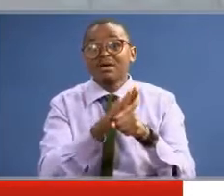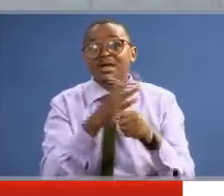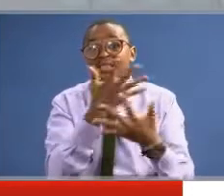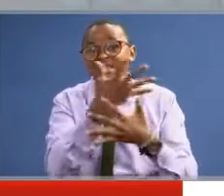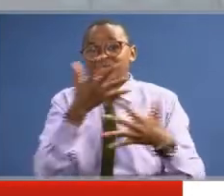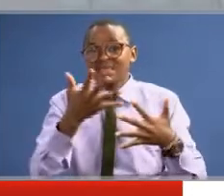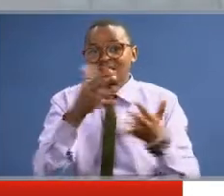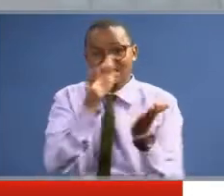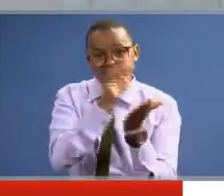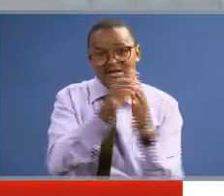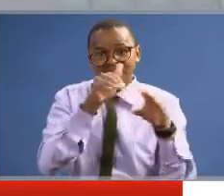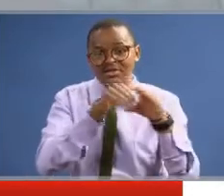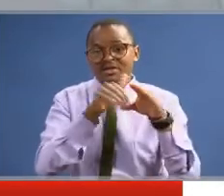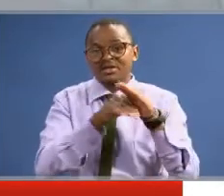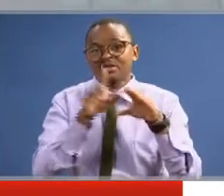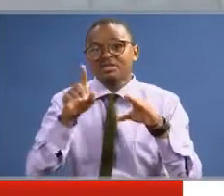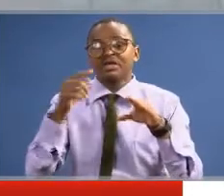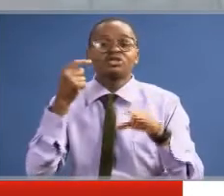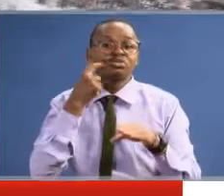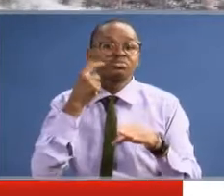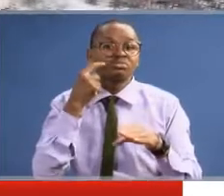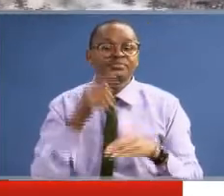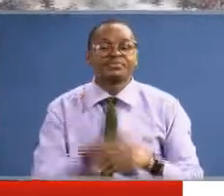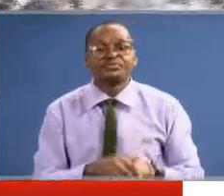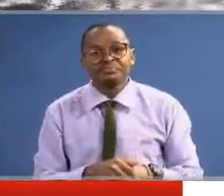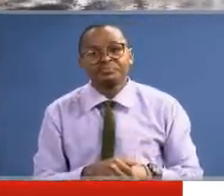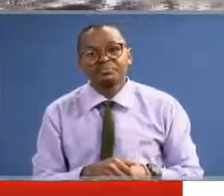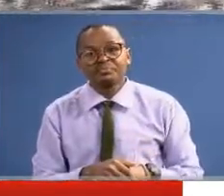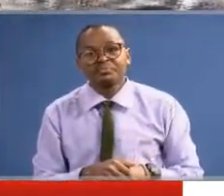items stocked in the stalls.